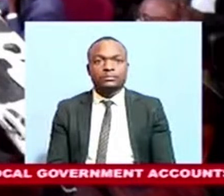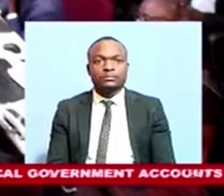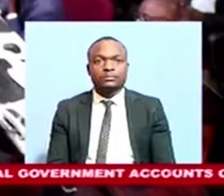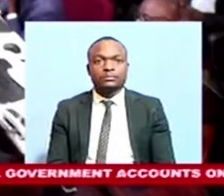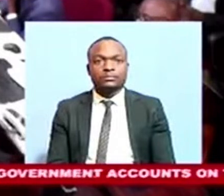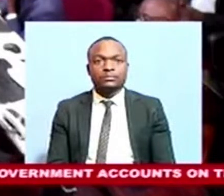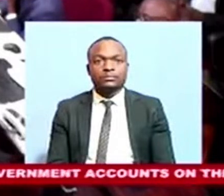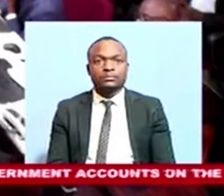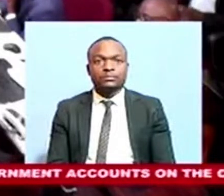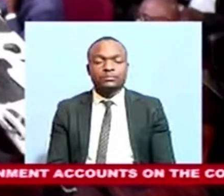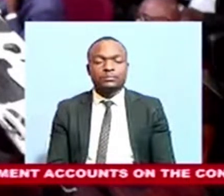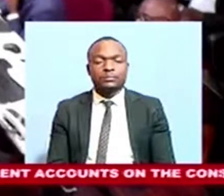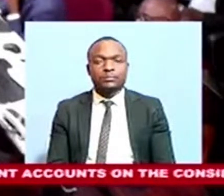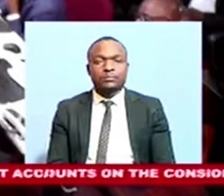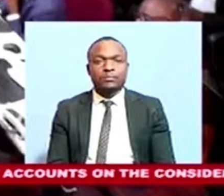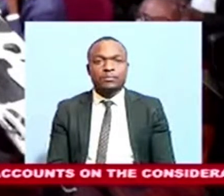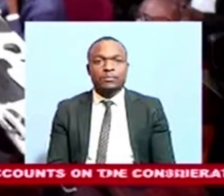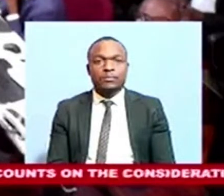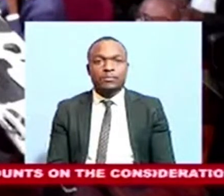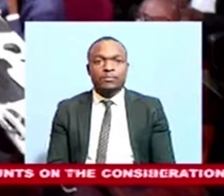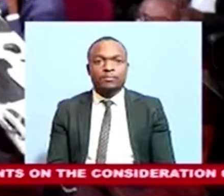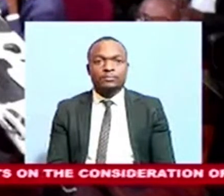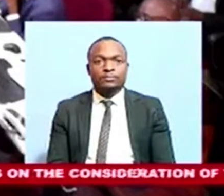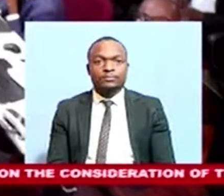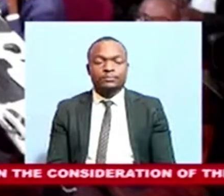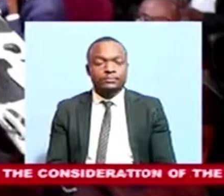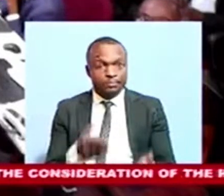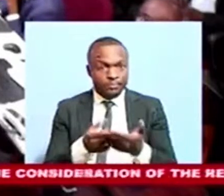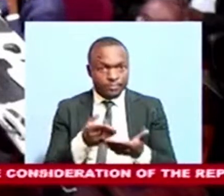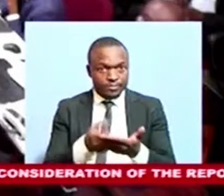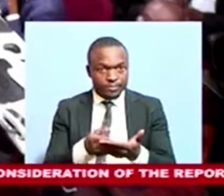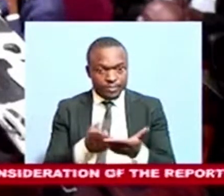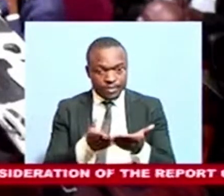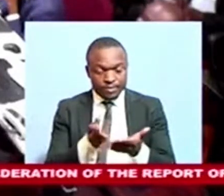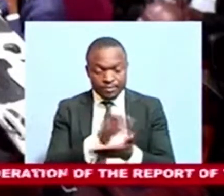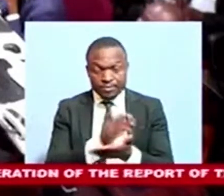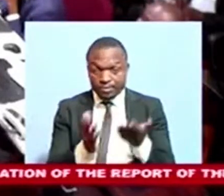That is, yeah. I don't know, this one was supposed to be on appendix 1.